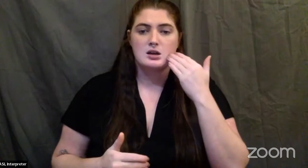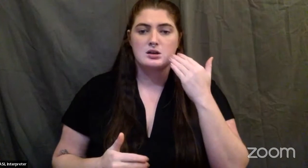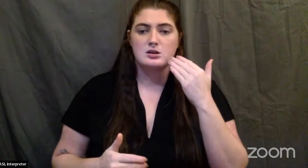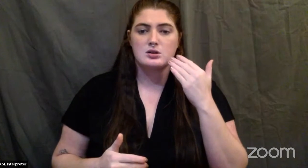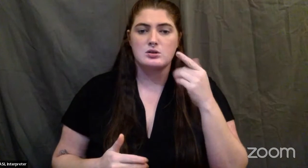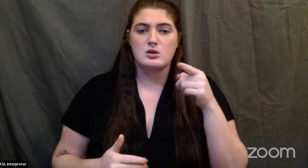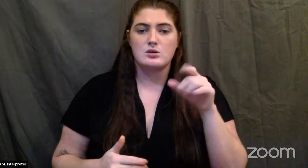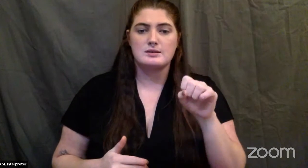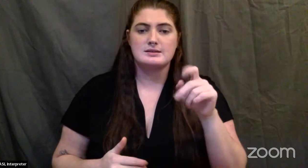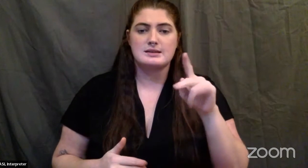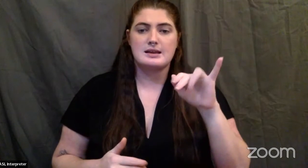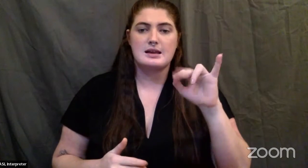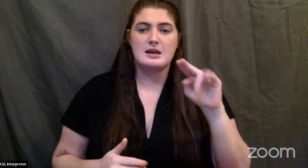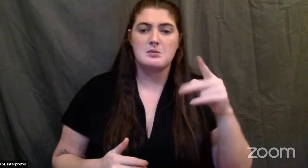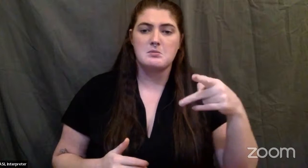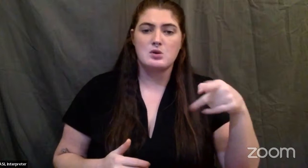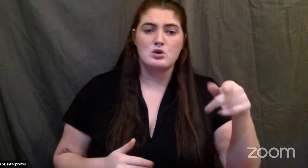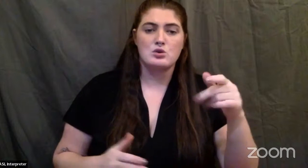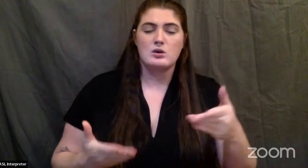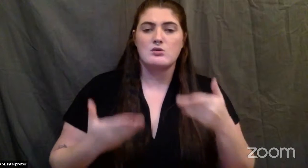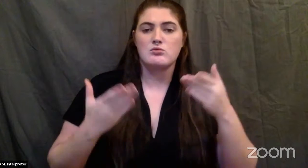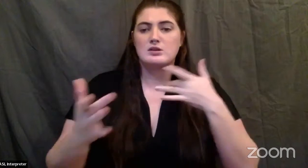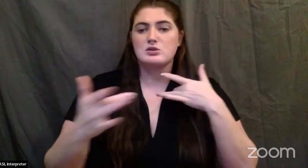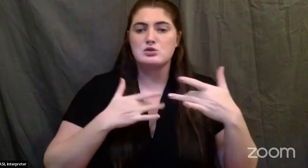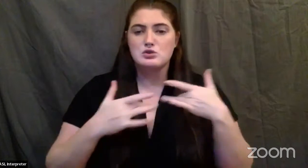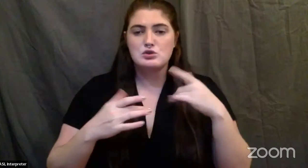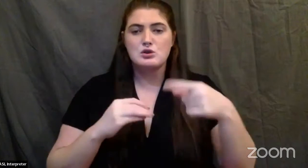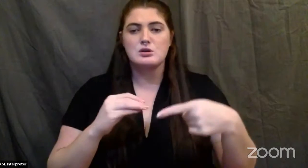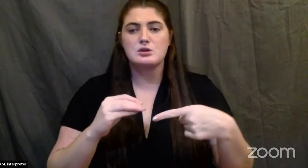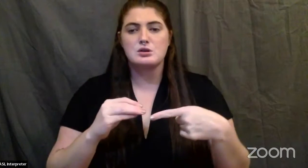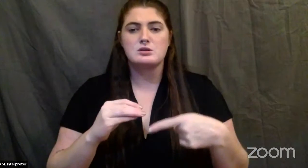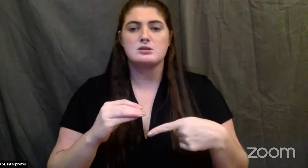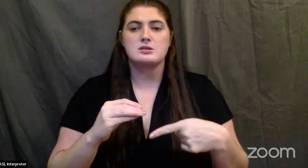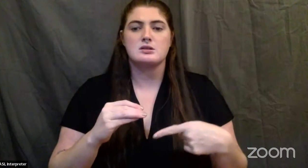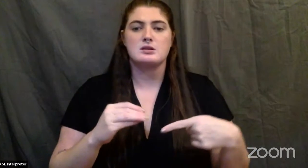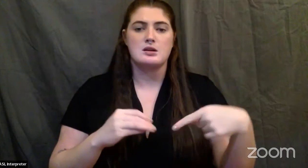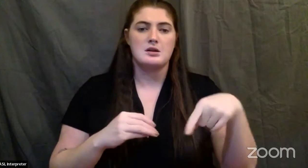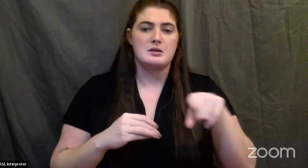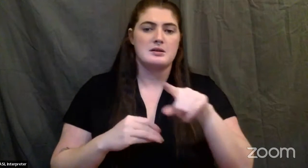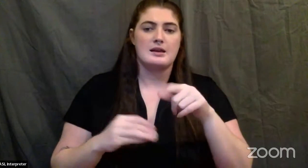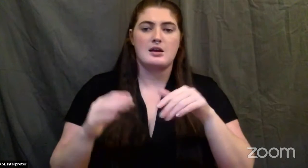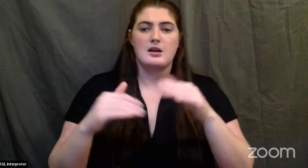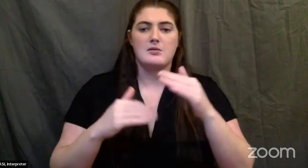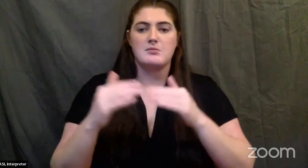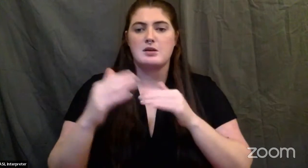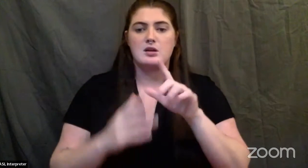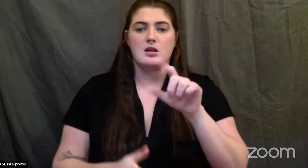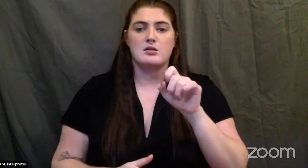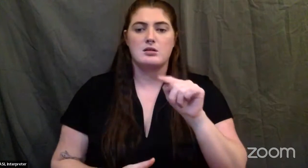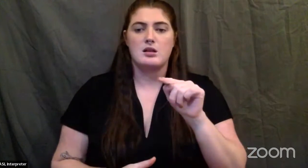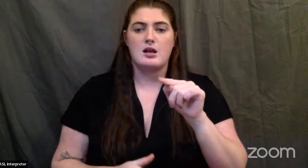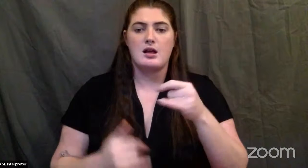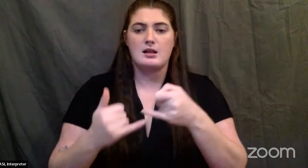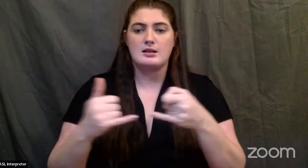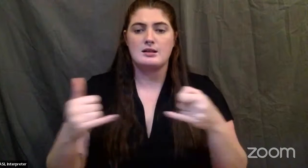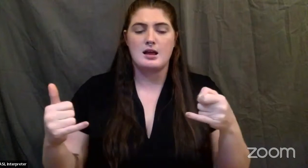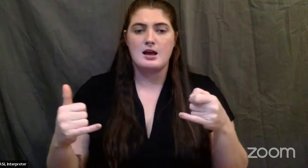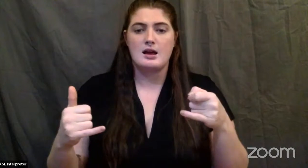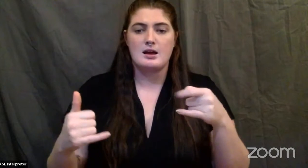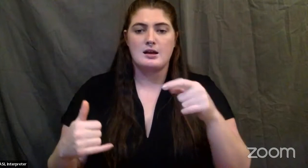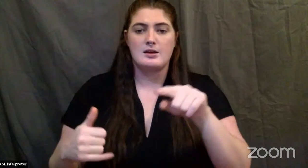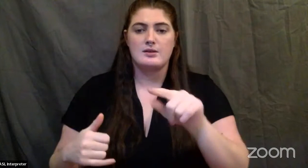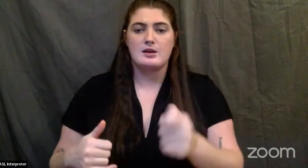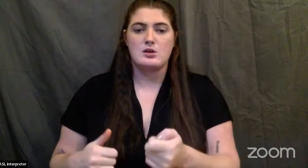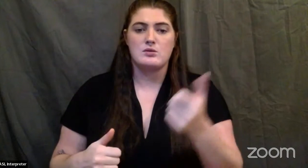raised some really good concerns at one of the recent meetings where you were like, hey, they're building right up to the lot line and they're effectively removing what used to be a